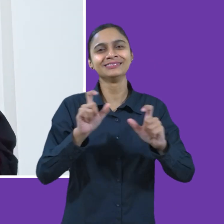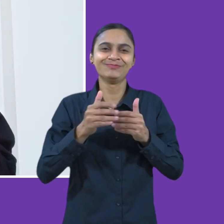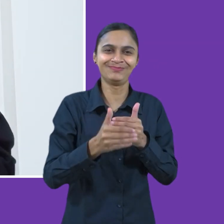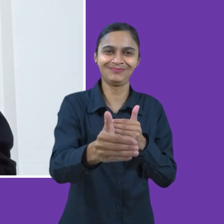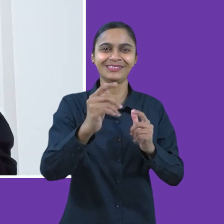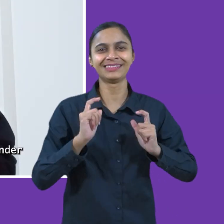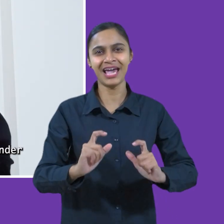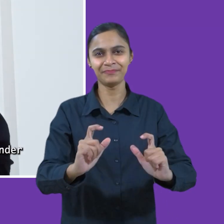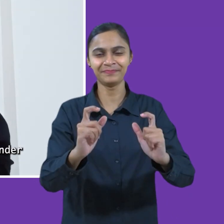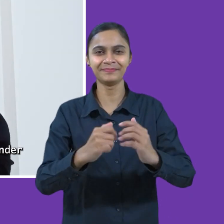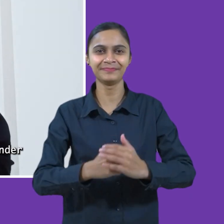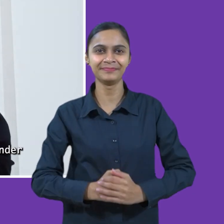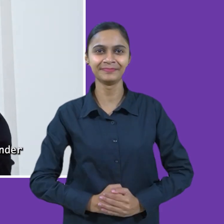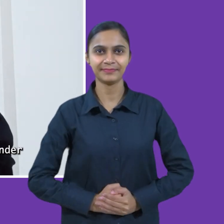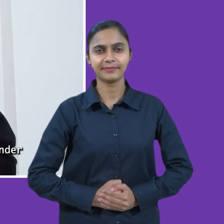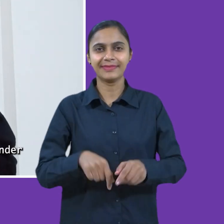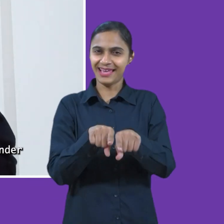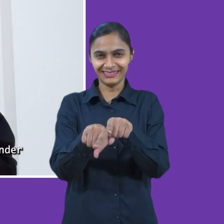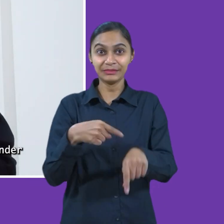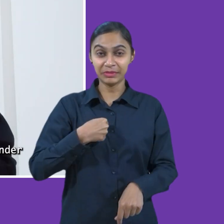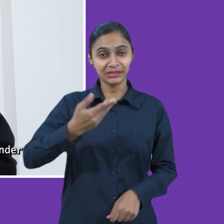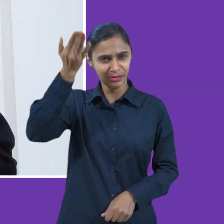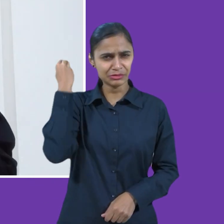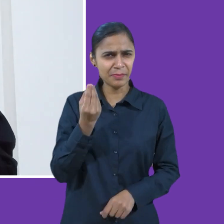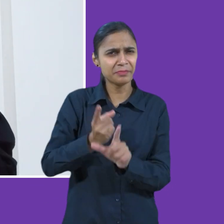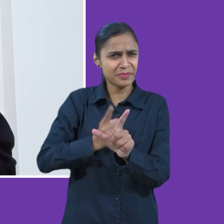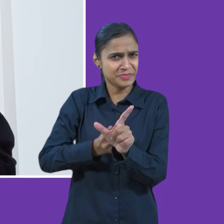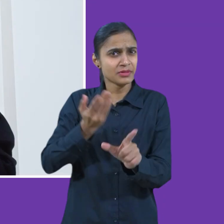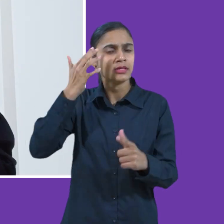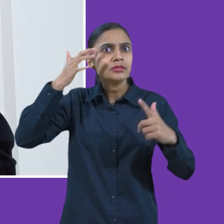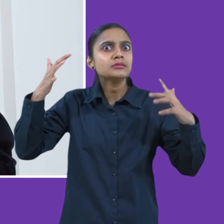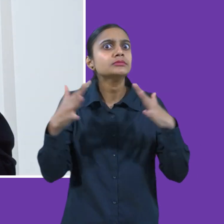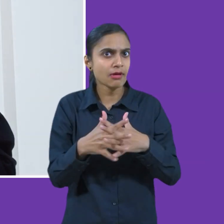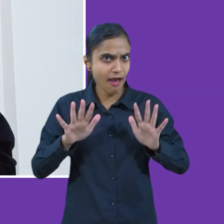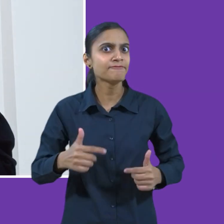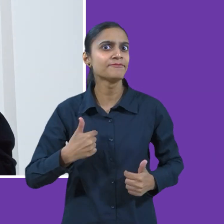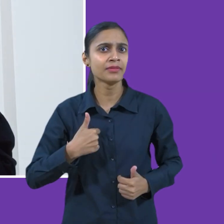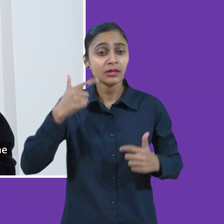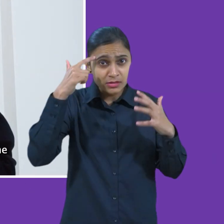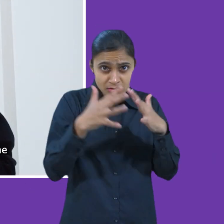me. Example, like a few years back I was under extreme stress, so that time if you see